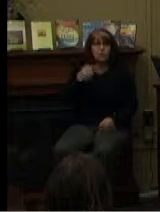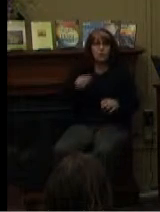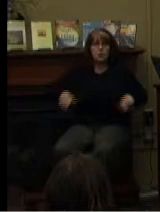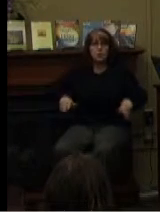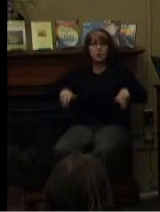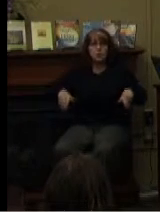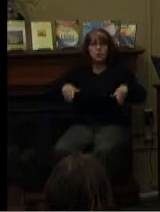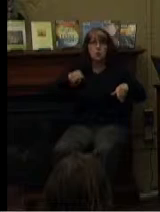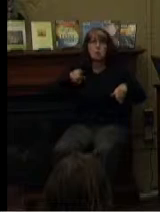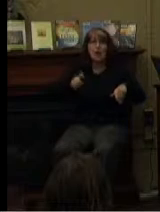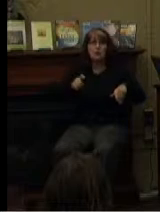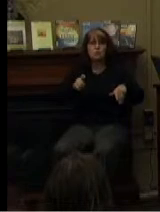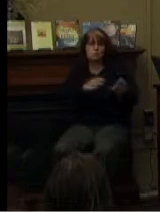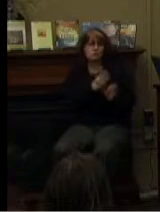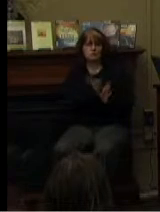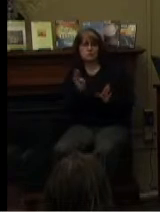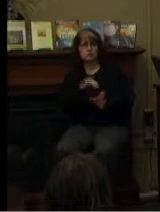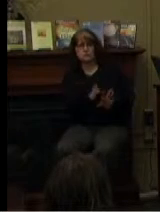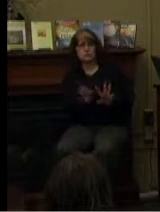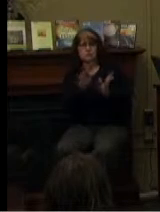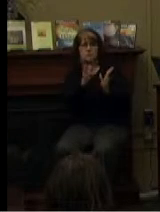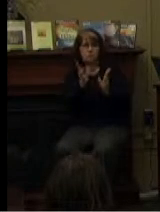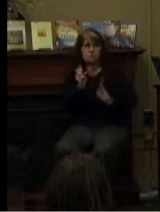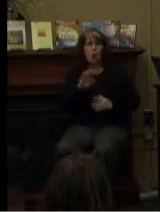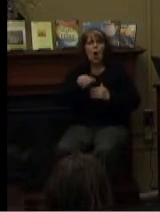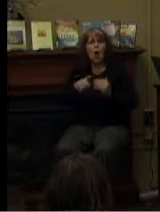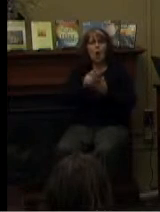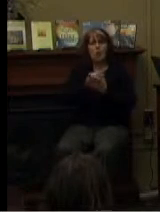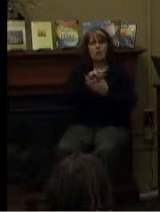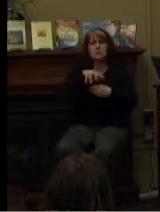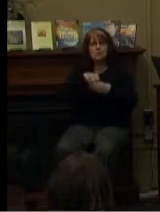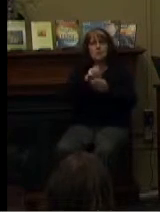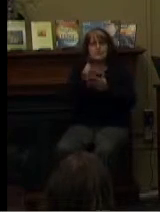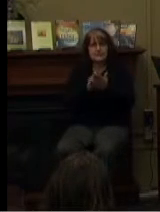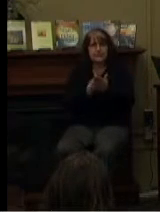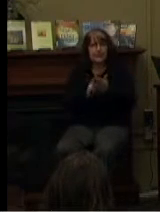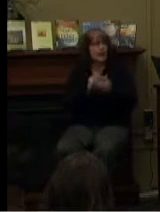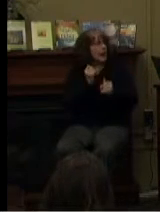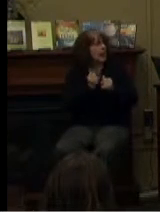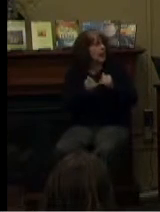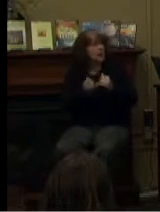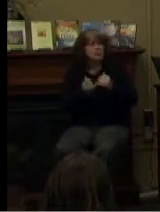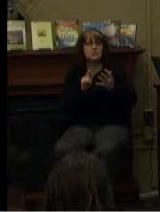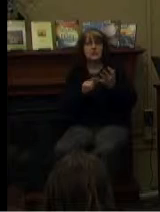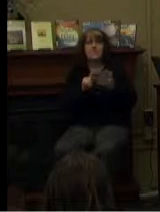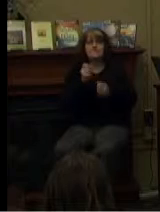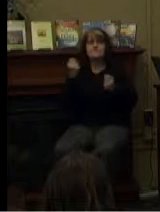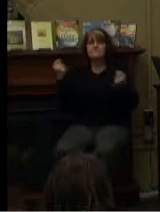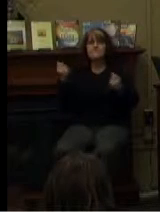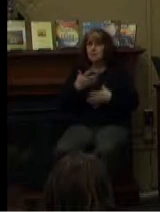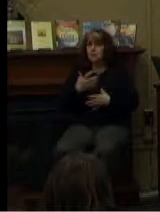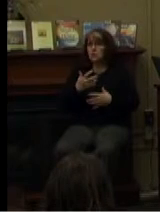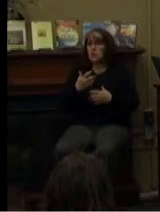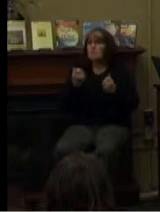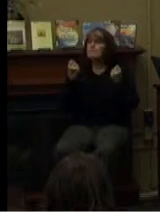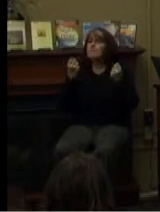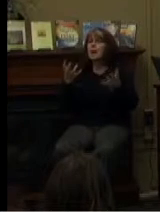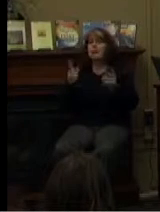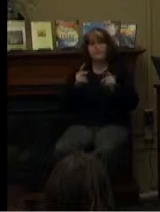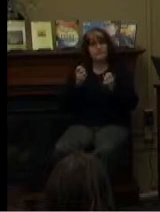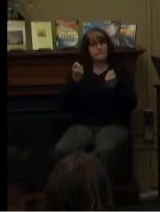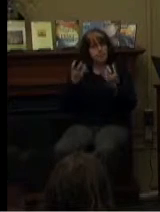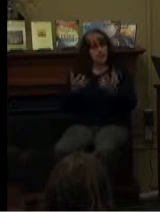navigating about some of those things. So all those are in the design there. And then the last one is the fear. Many people, many that